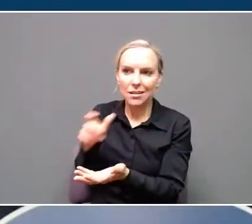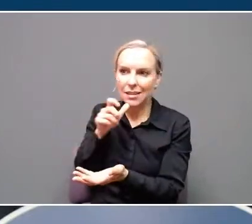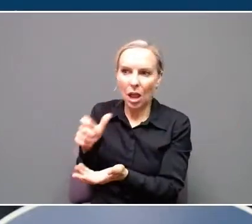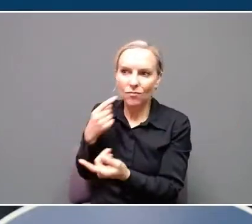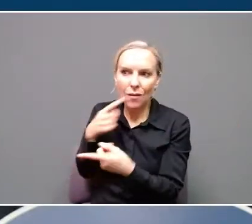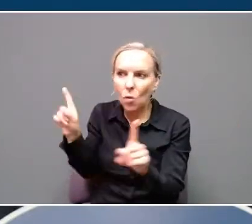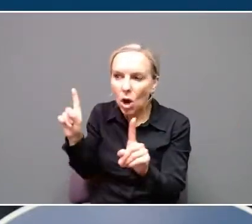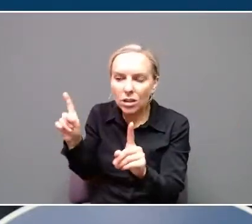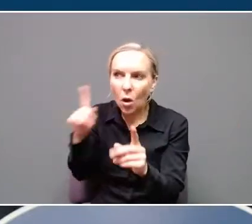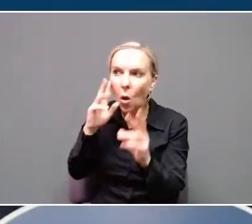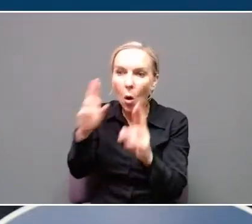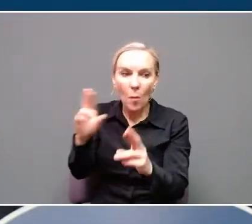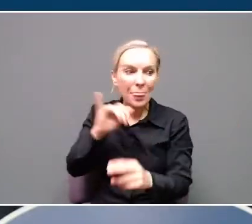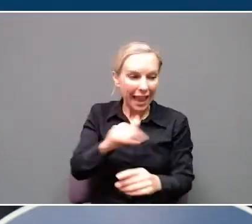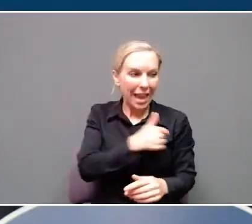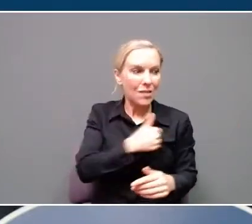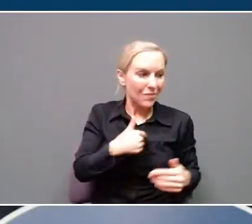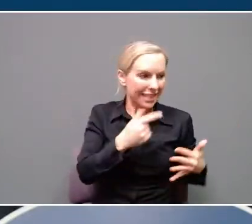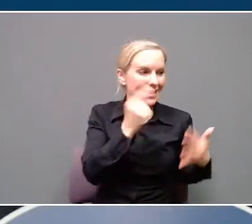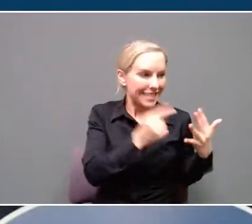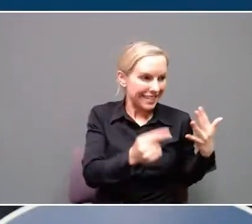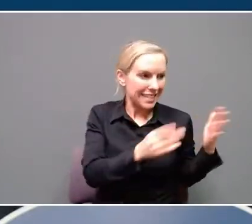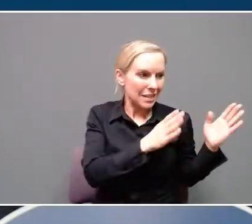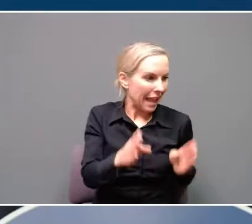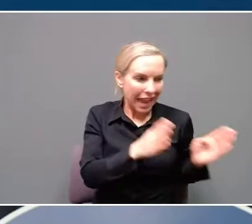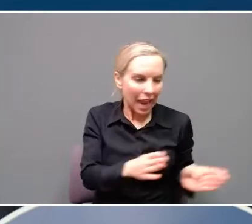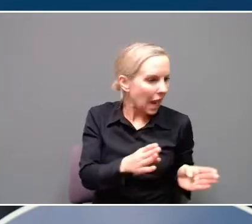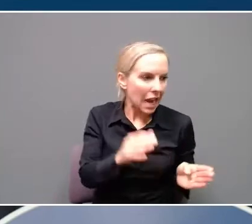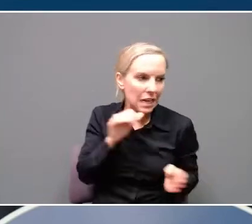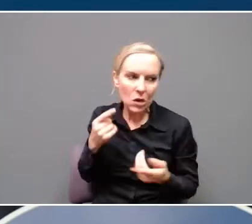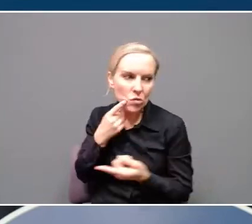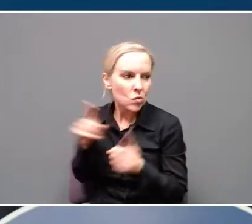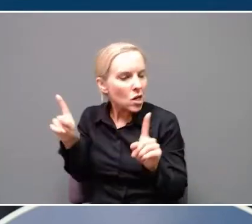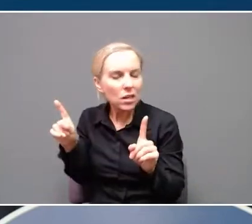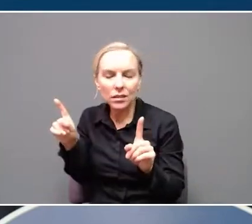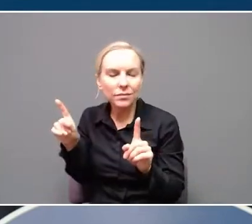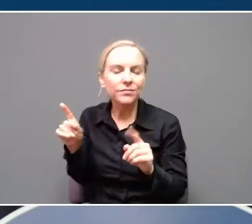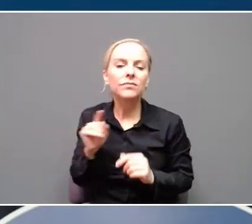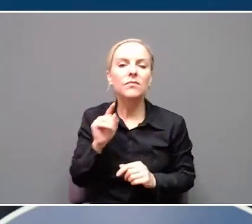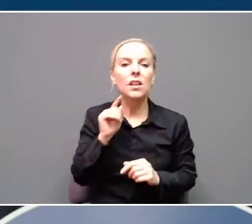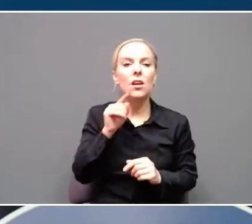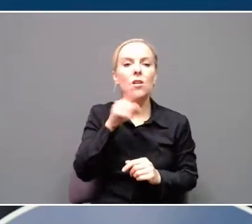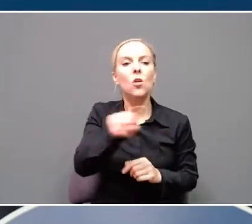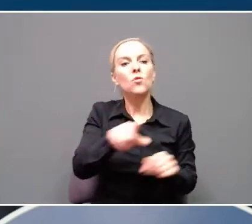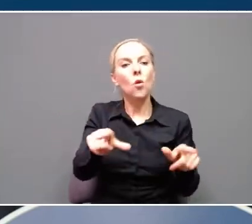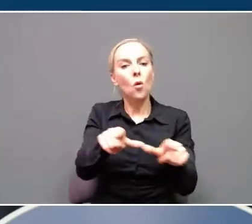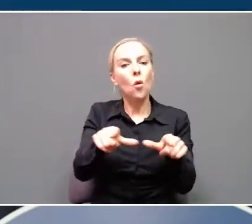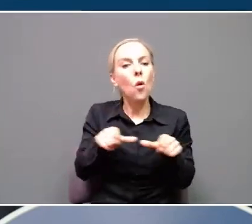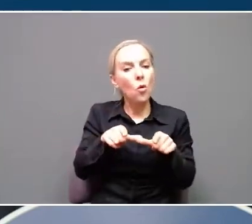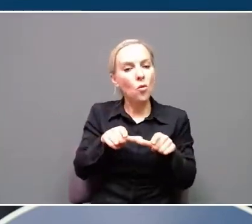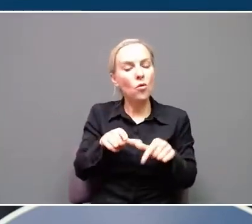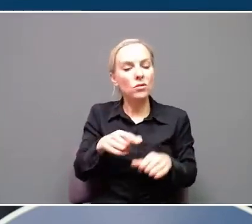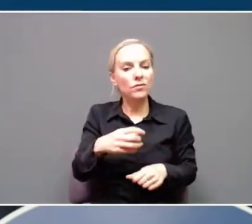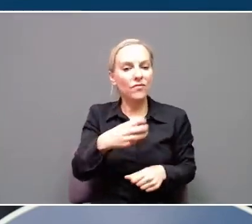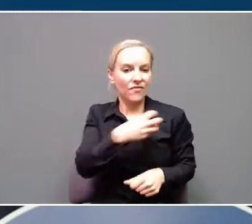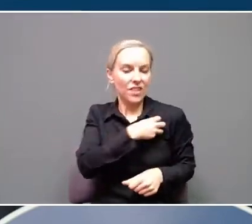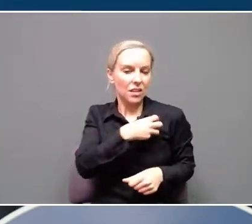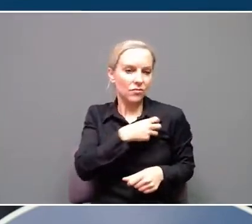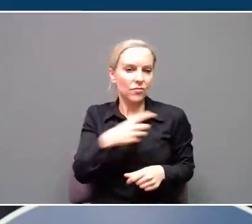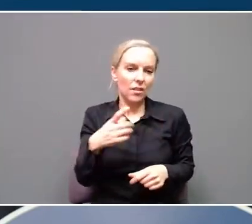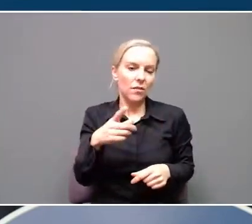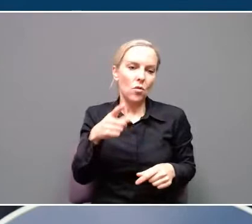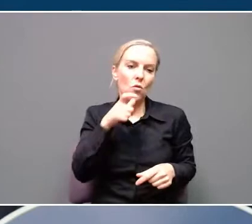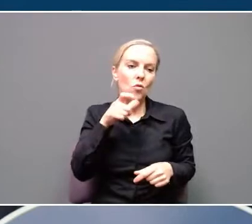hoped by local officials. Let me say, these local officials, elected and